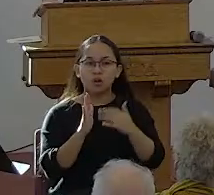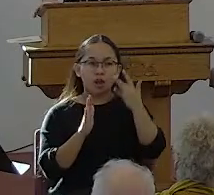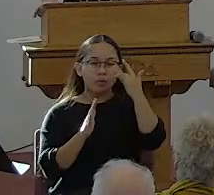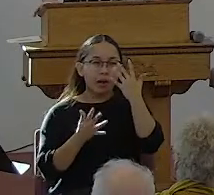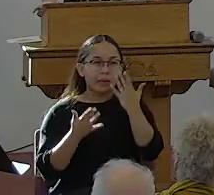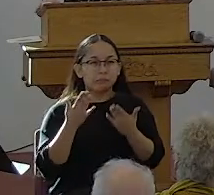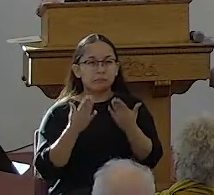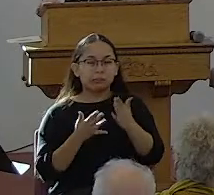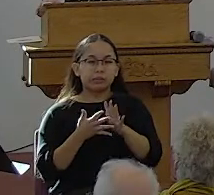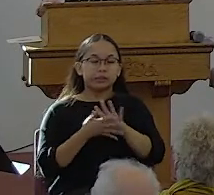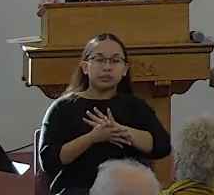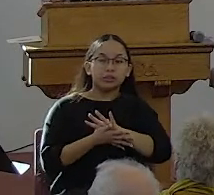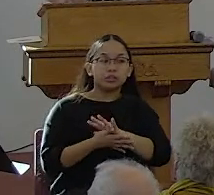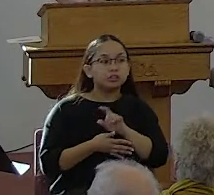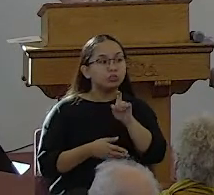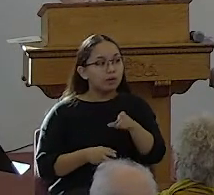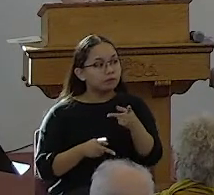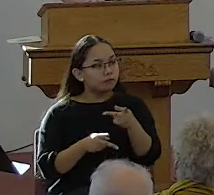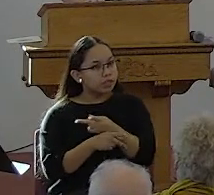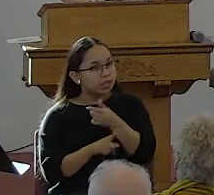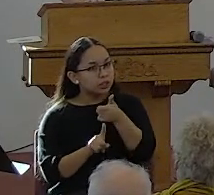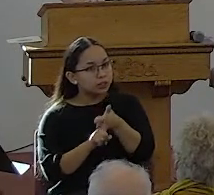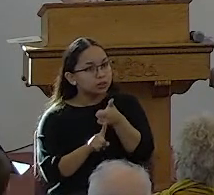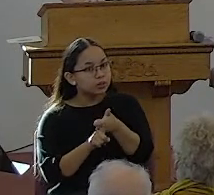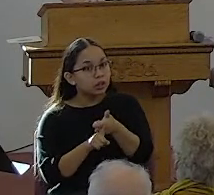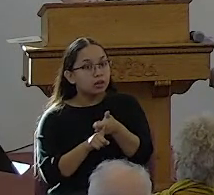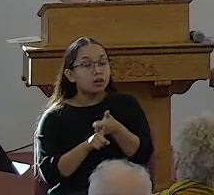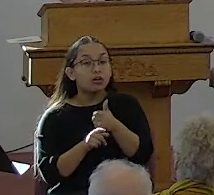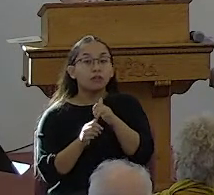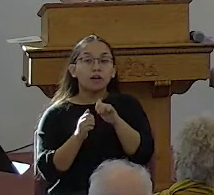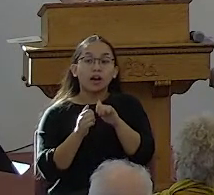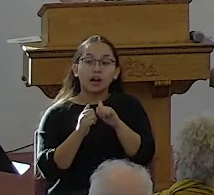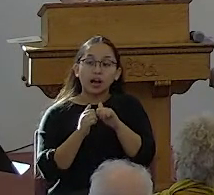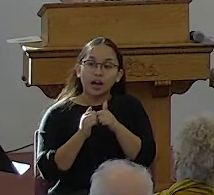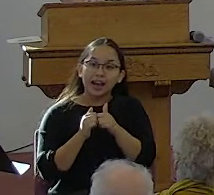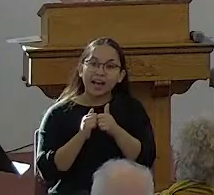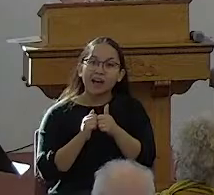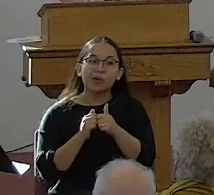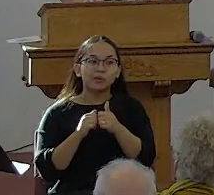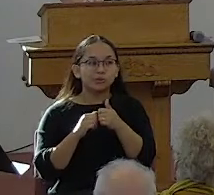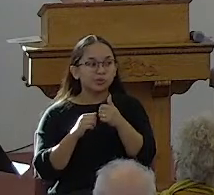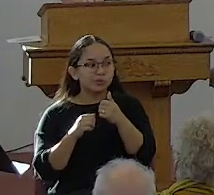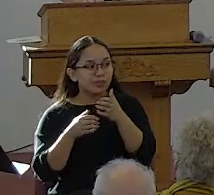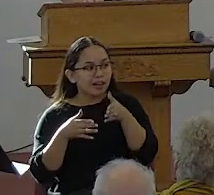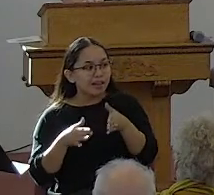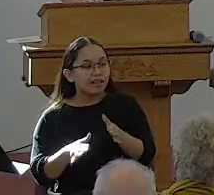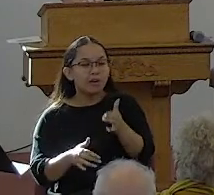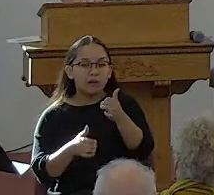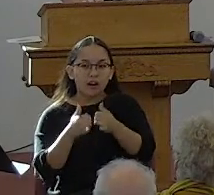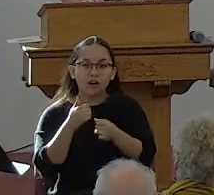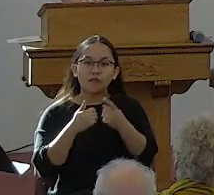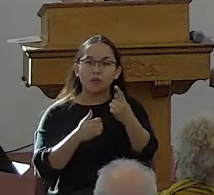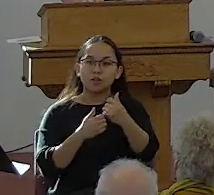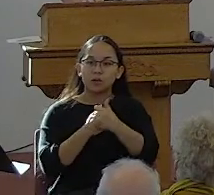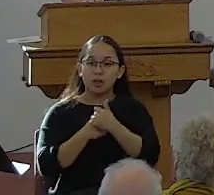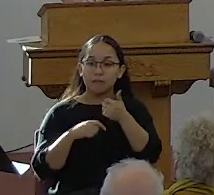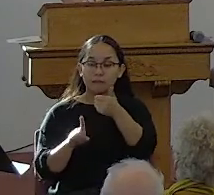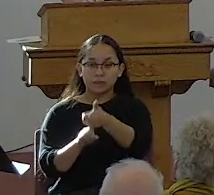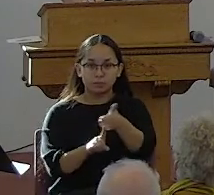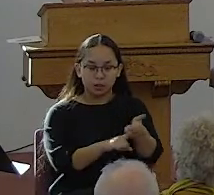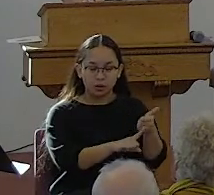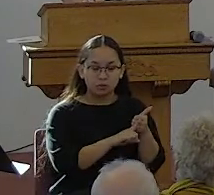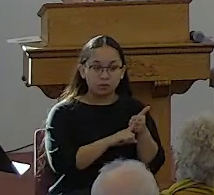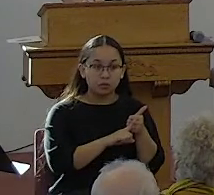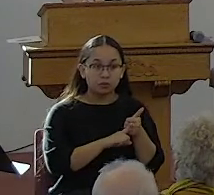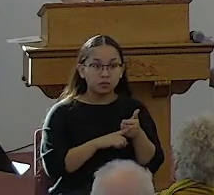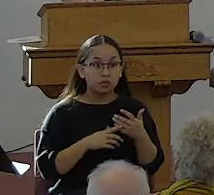have to figure out for yourself how to get everyone to love themselves and everyone around them. All I've